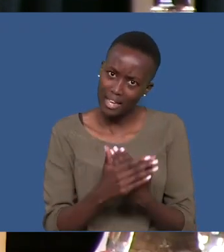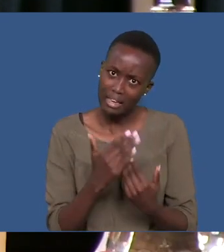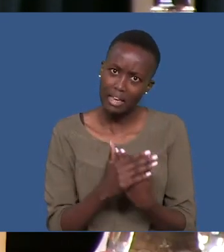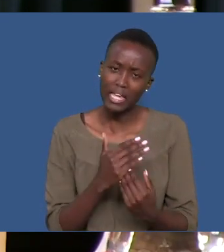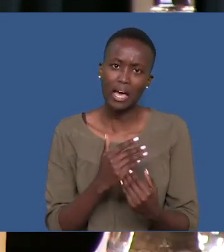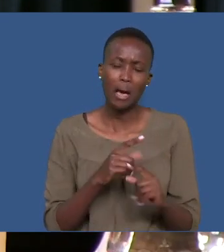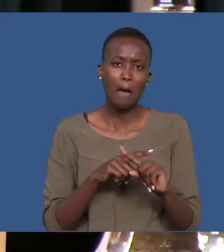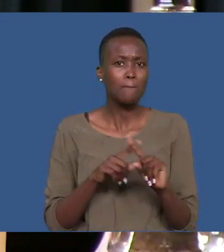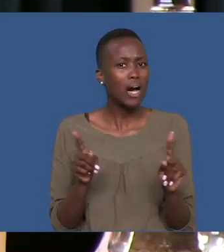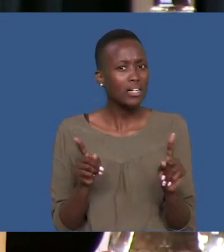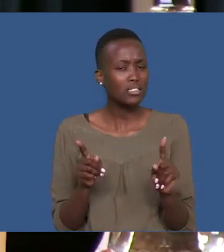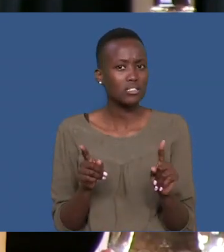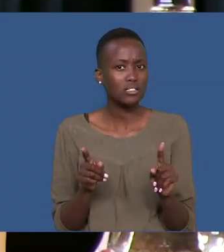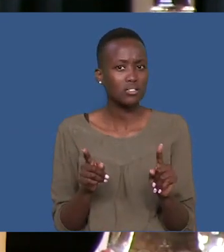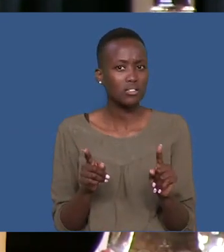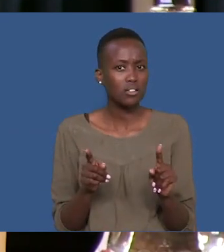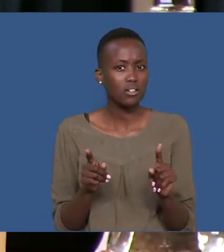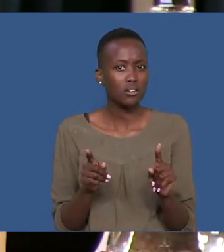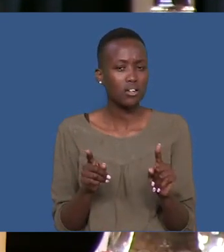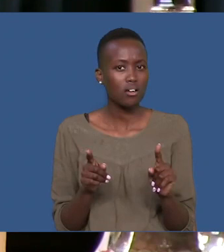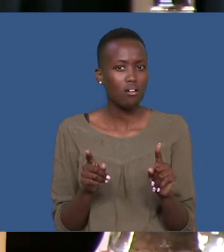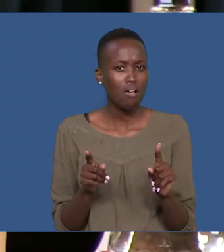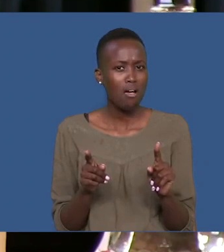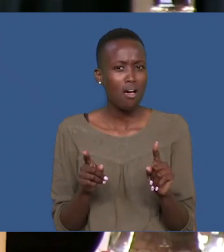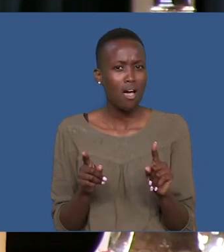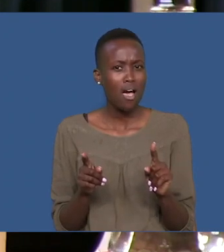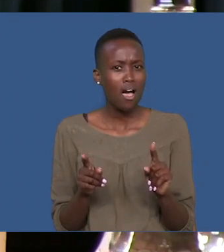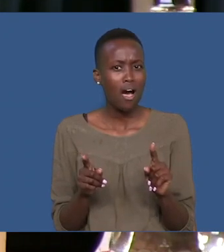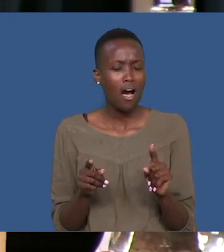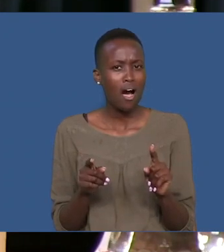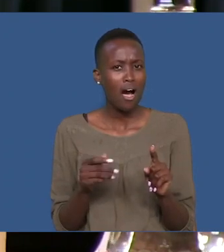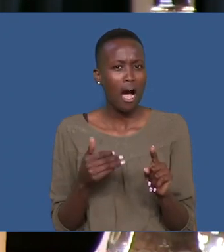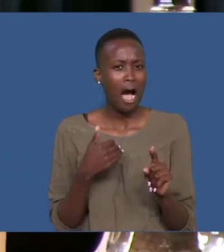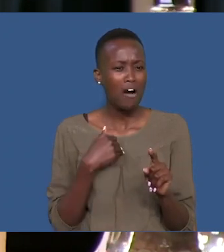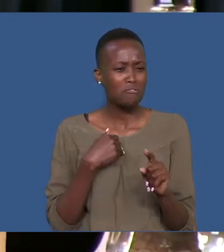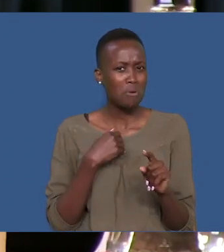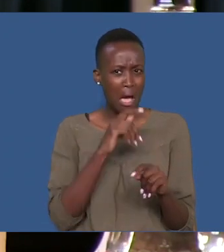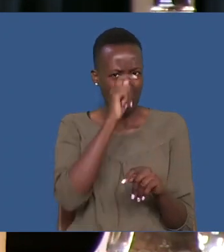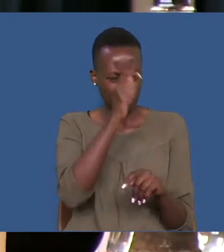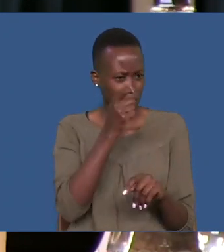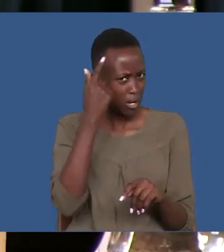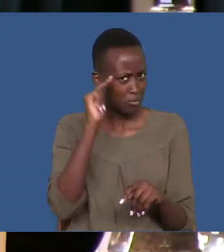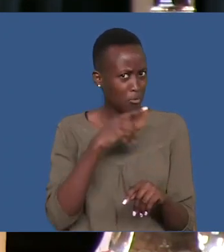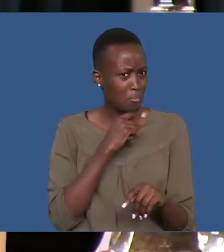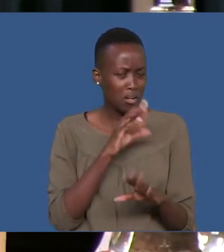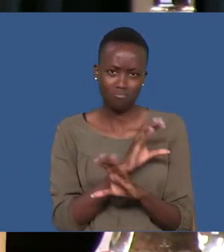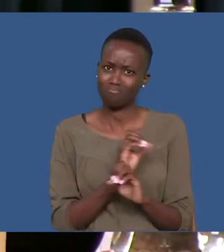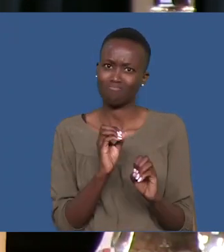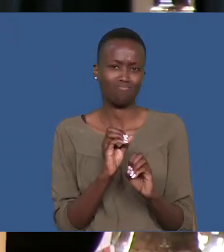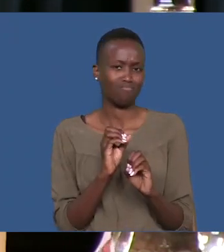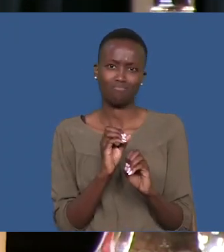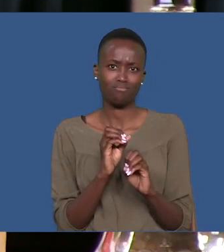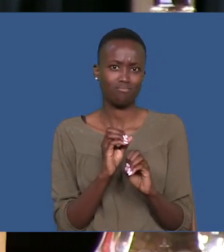think he was treating him with the same kind of dignity that you are expecting him to treat